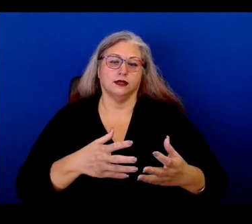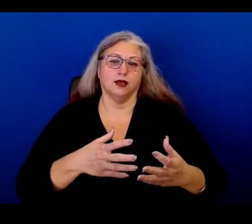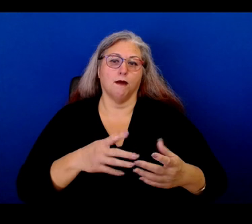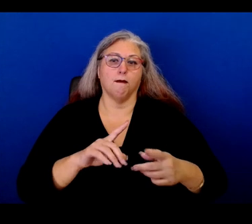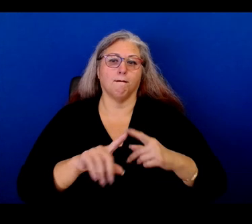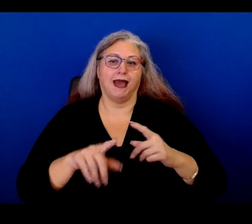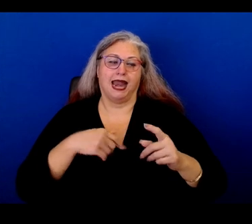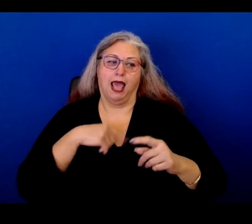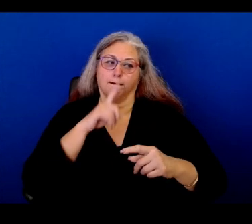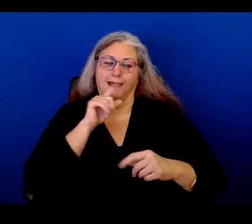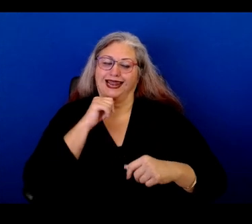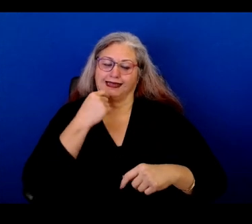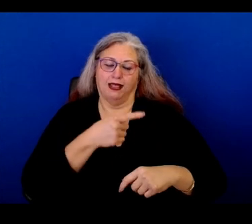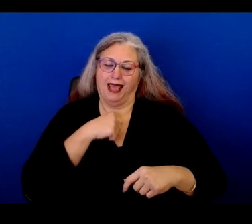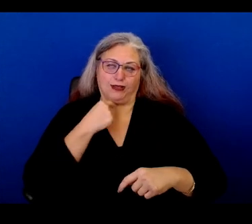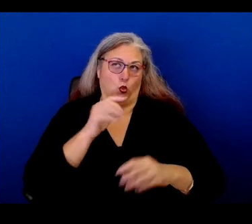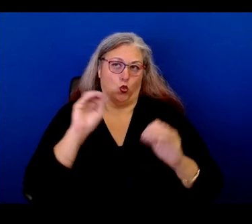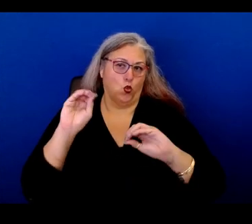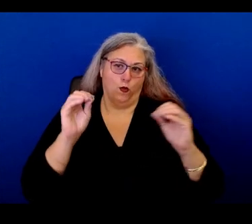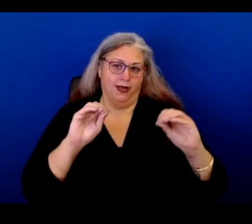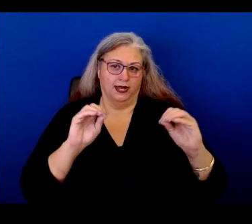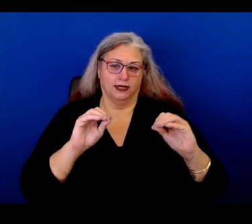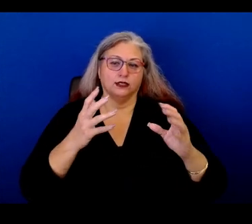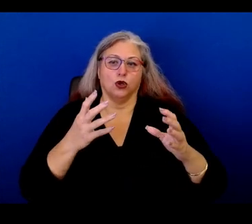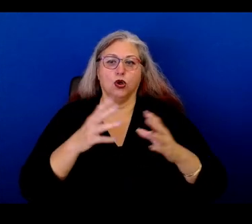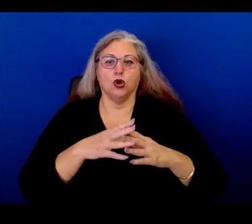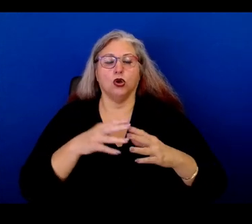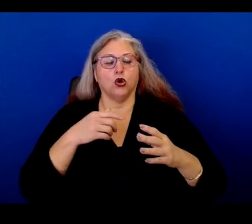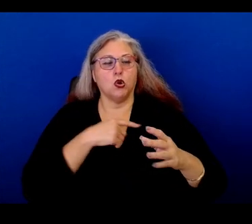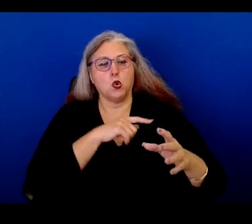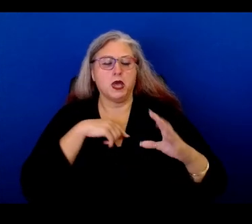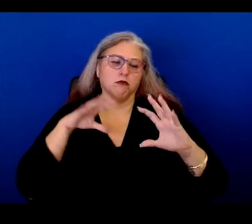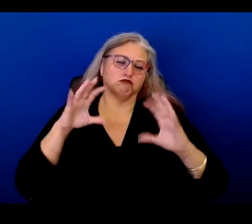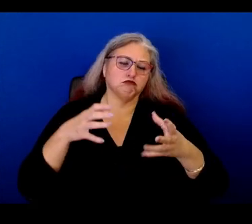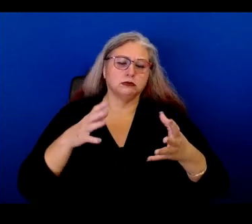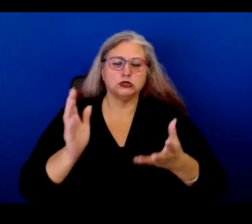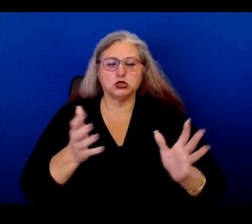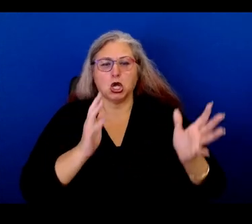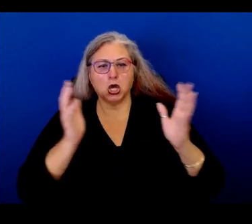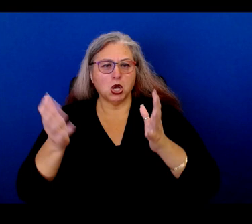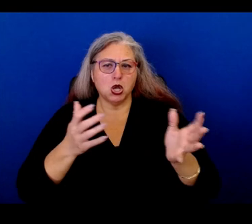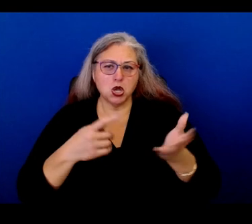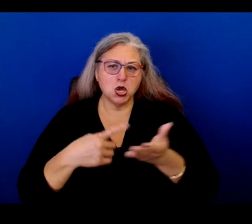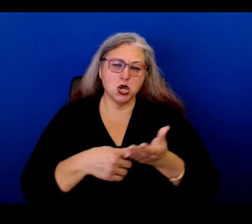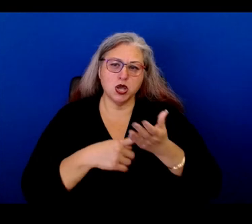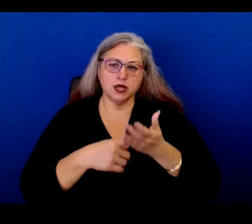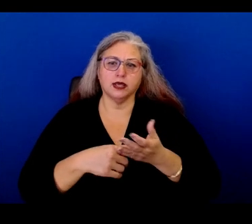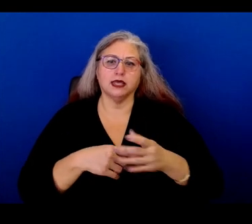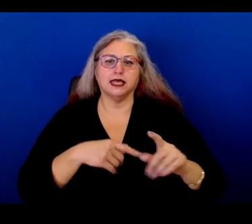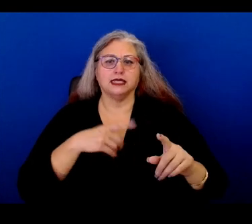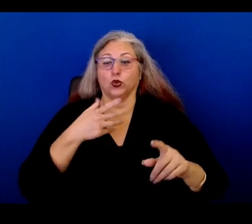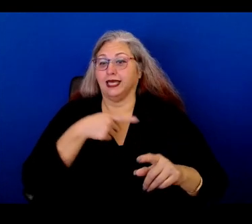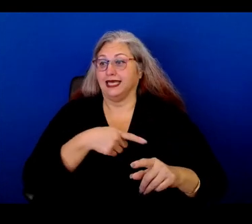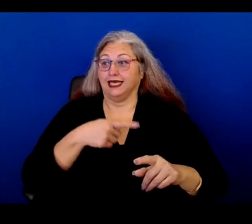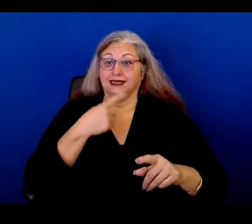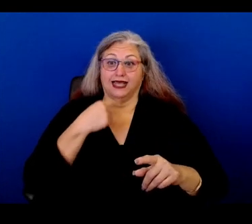But I didn't tell him, I didn't tell anybody else. And so we were all talking and he pretty